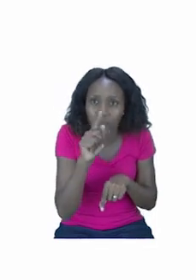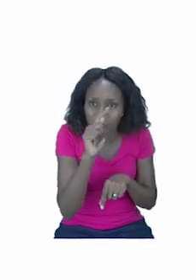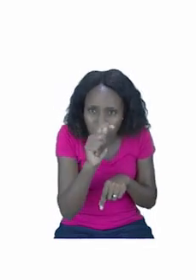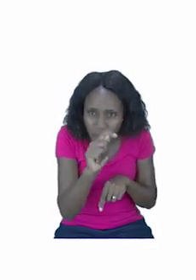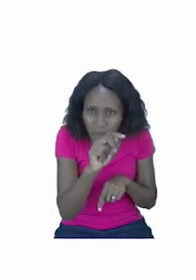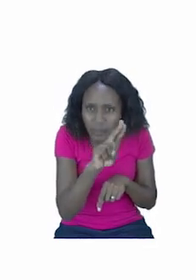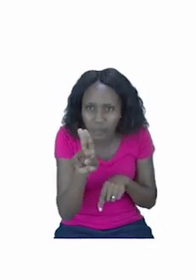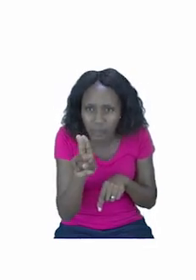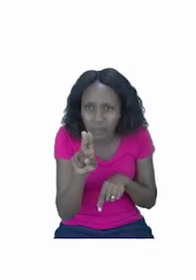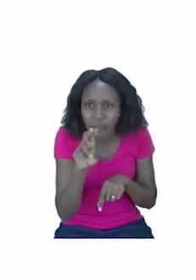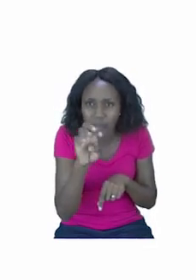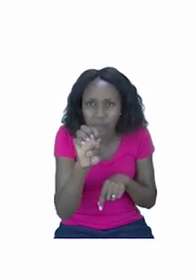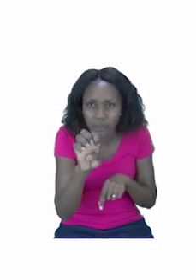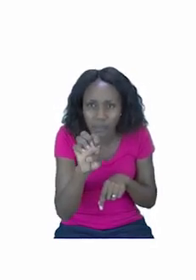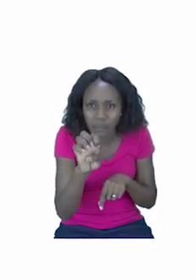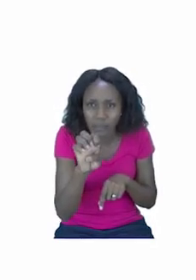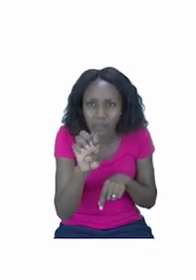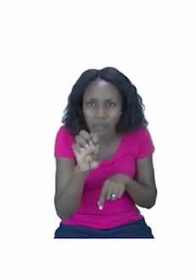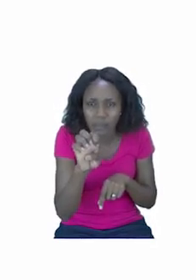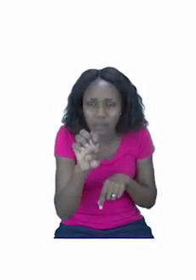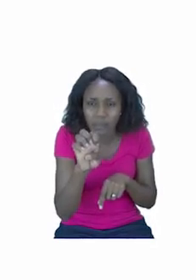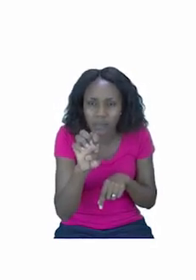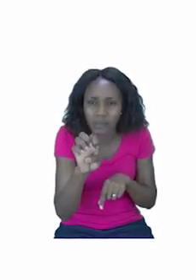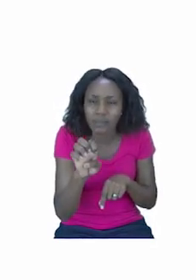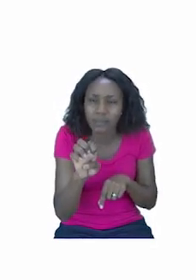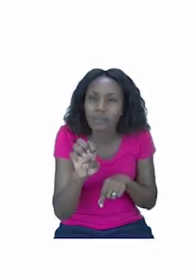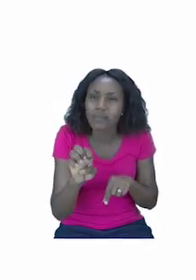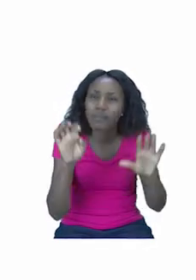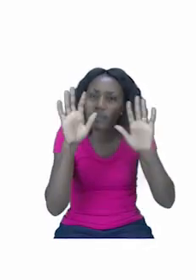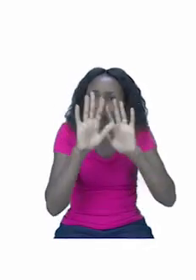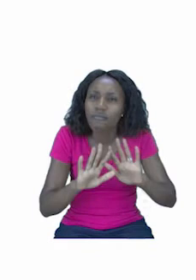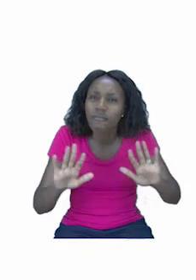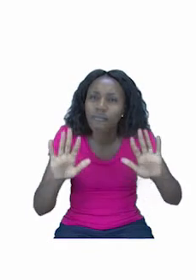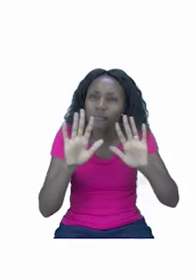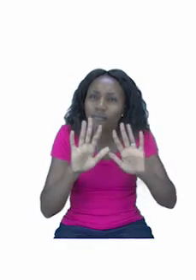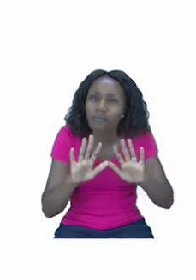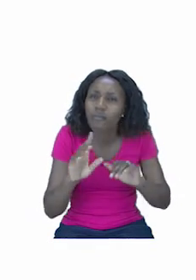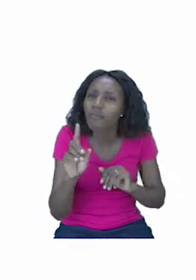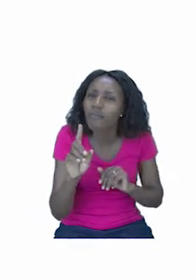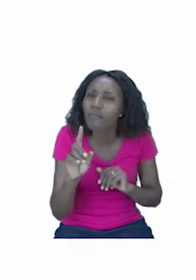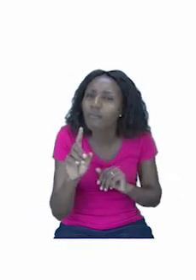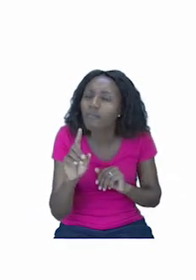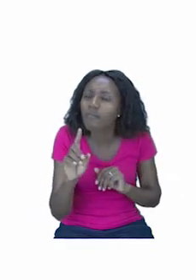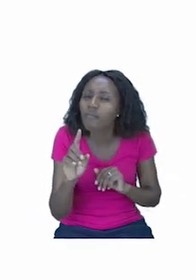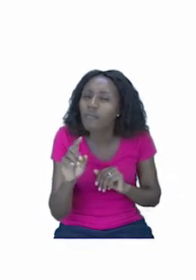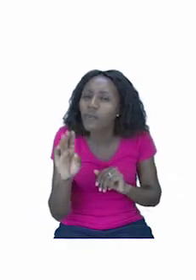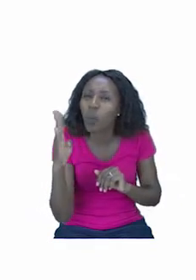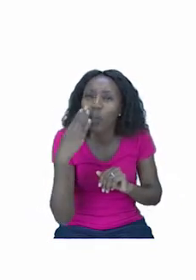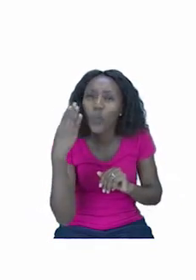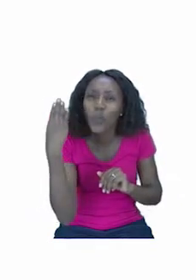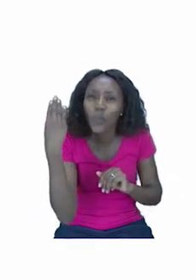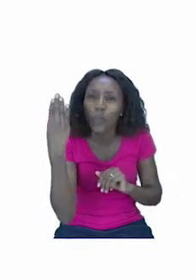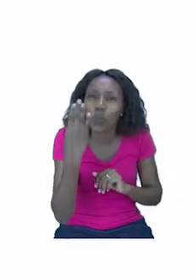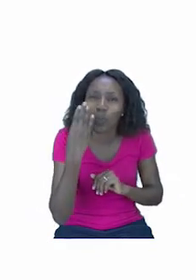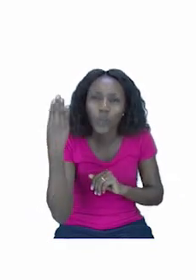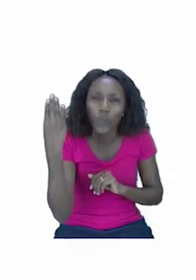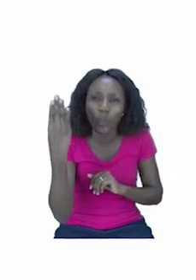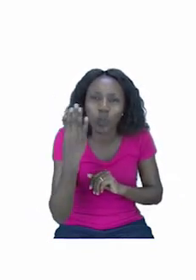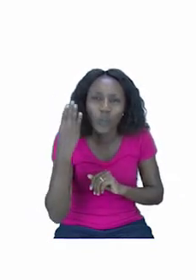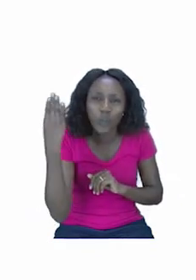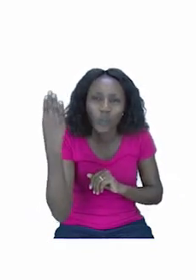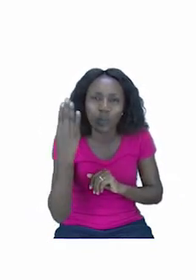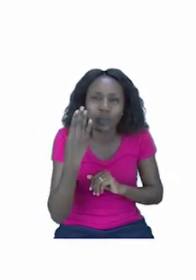going to color every word the in blue.